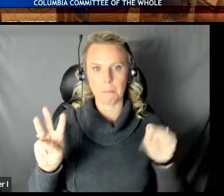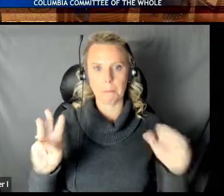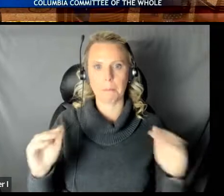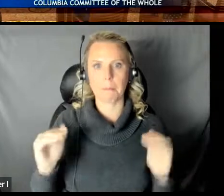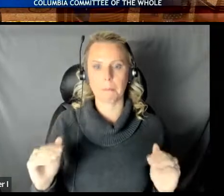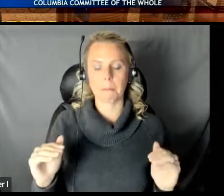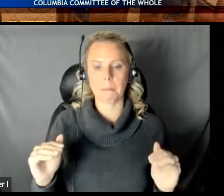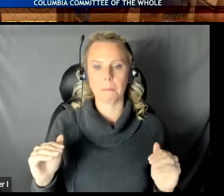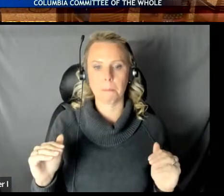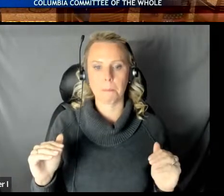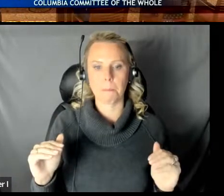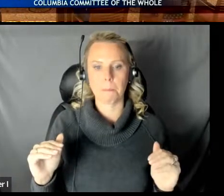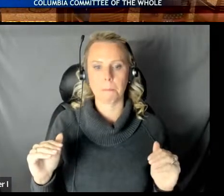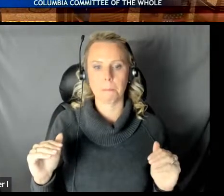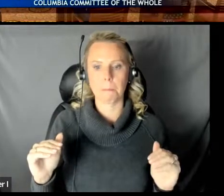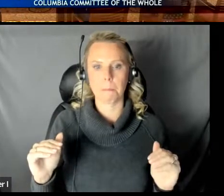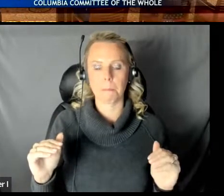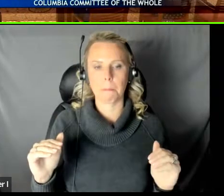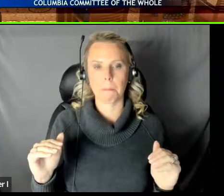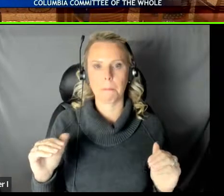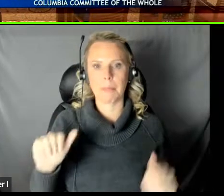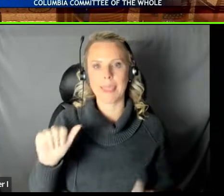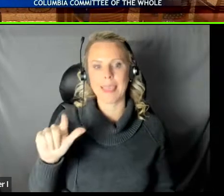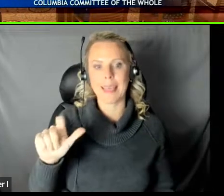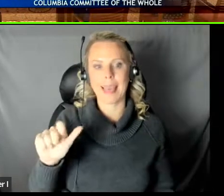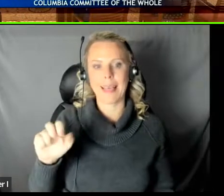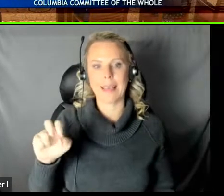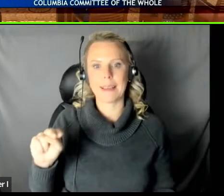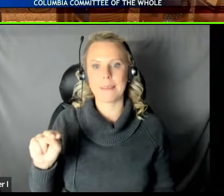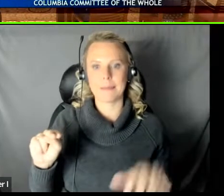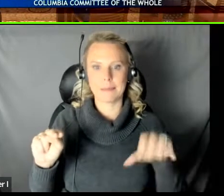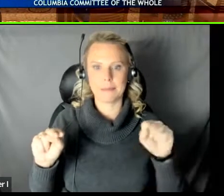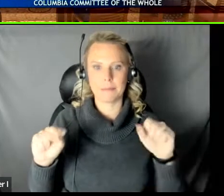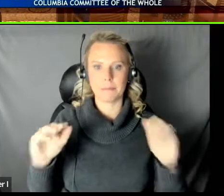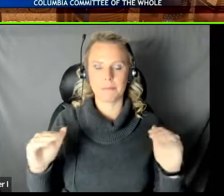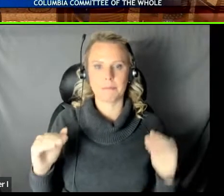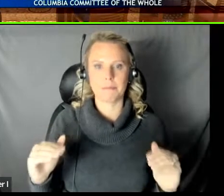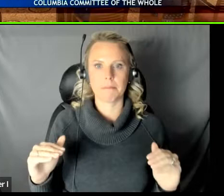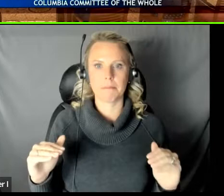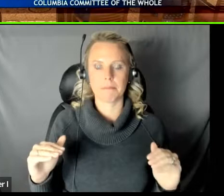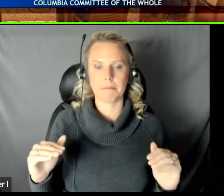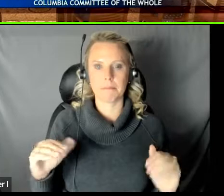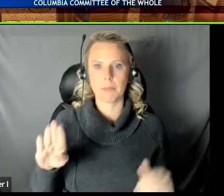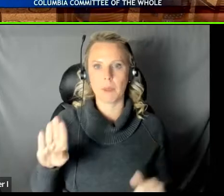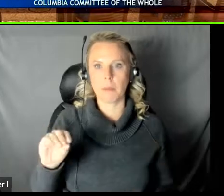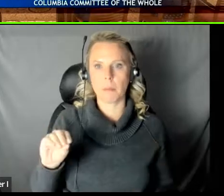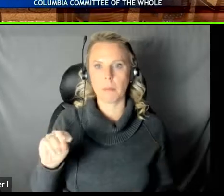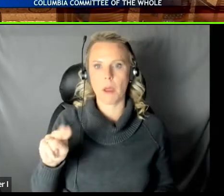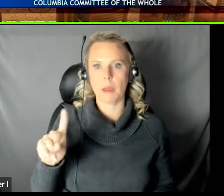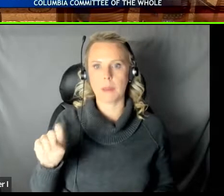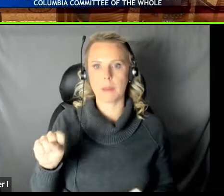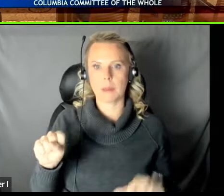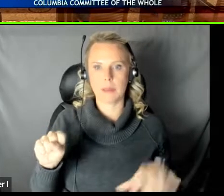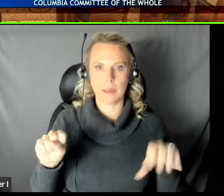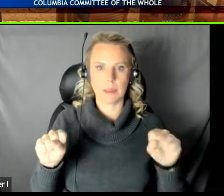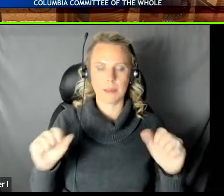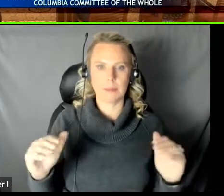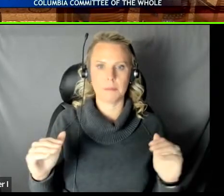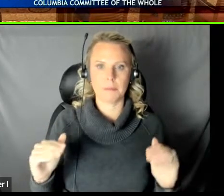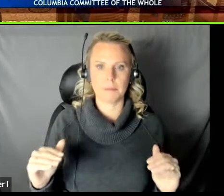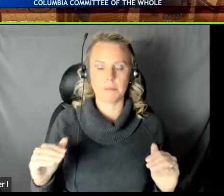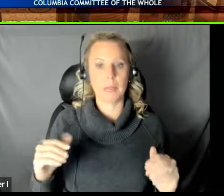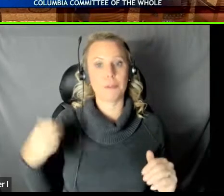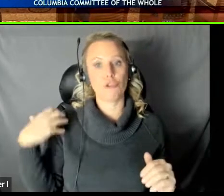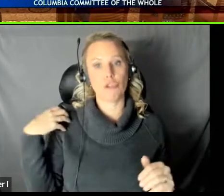Yes. Councilmember Trayon White votes yes. Councilmember Allen. Yes. Councilmember Allen votes yes. Councilmember Bonds. Yes. Councilmember Bonds votes yes.